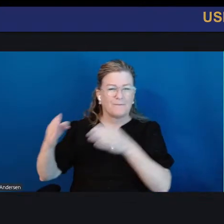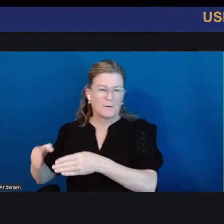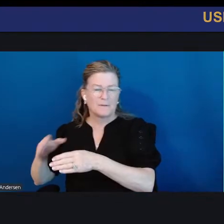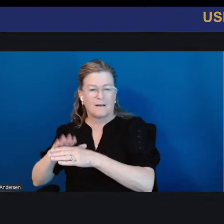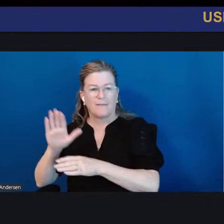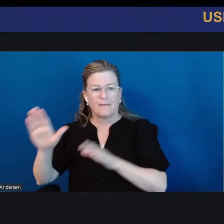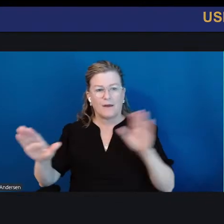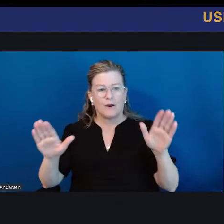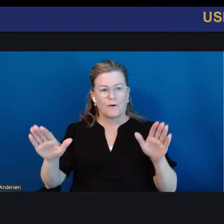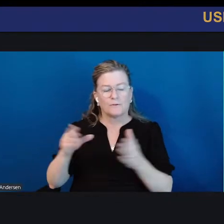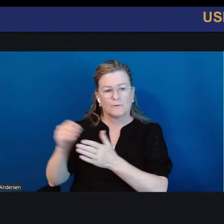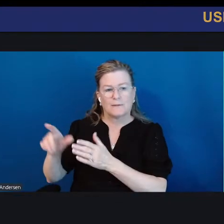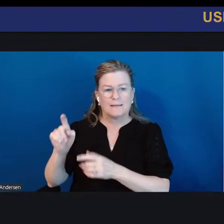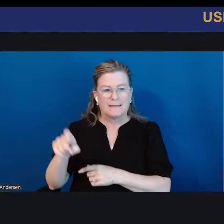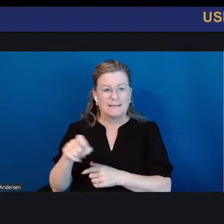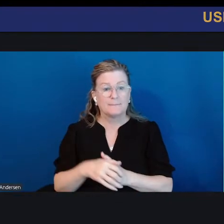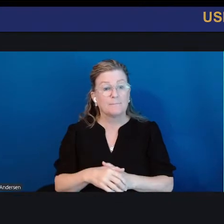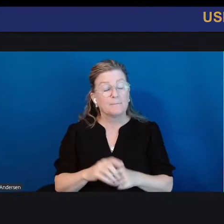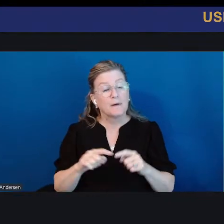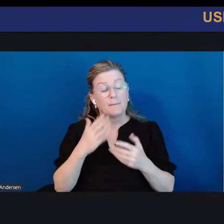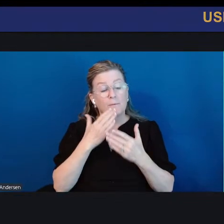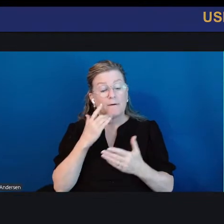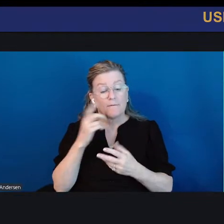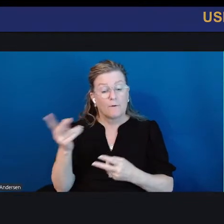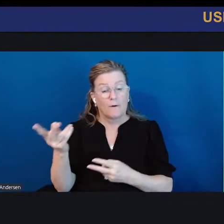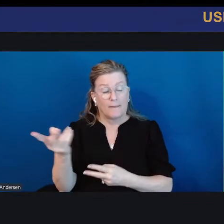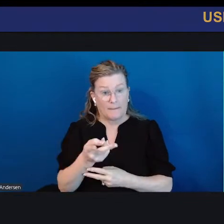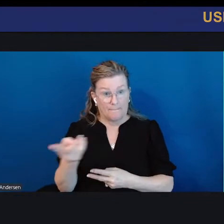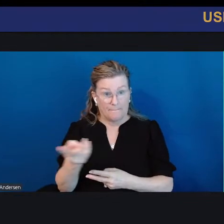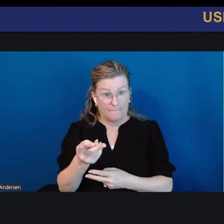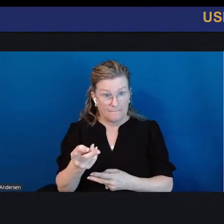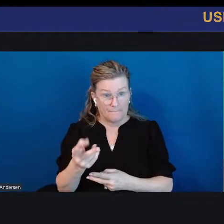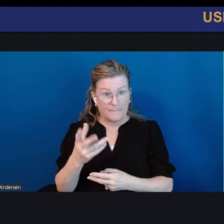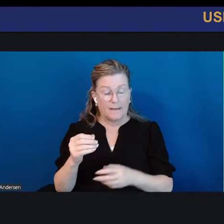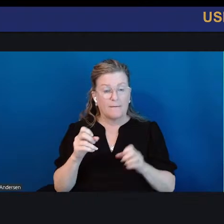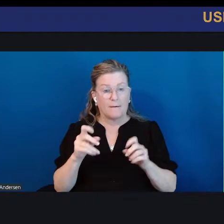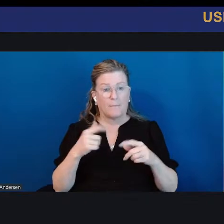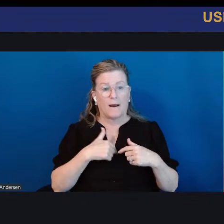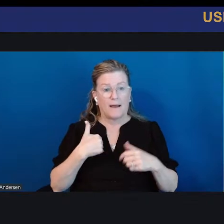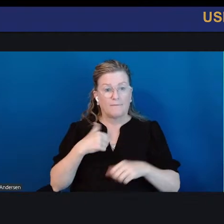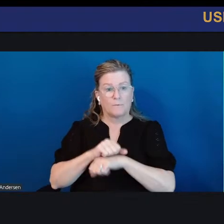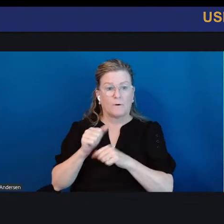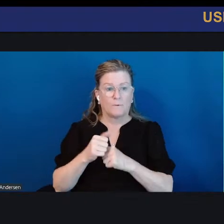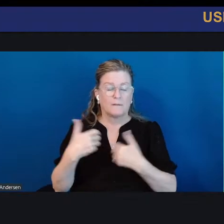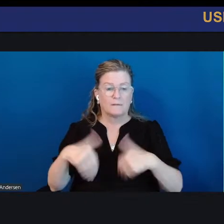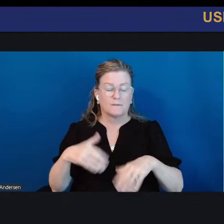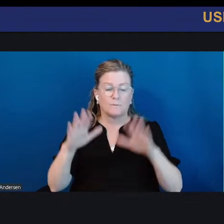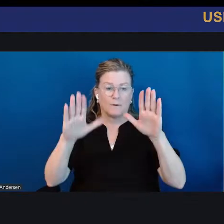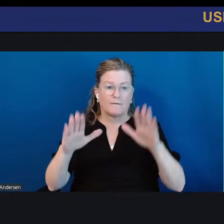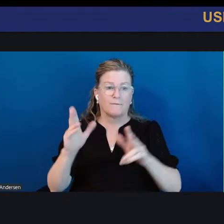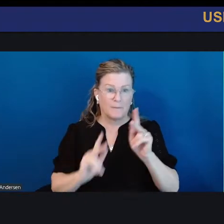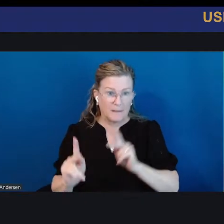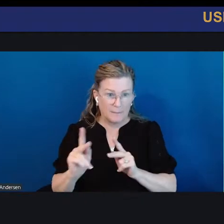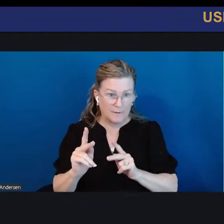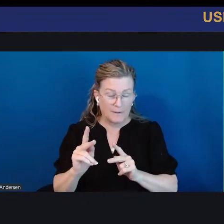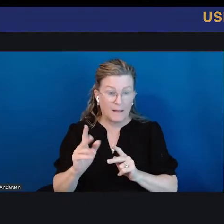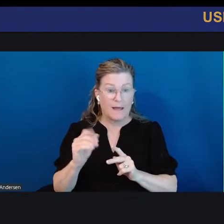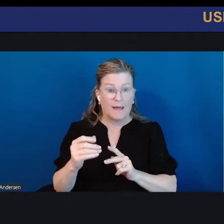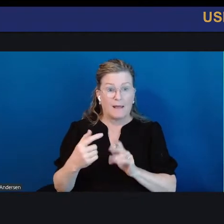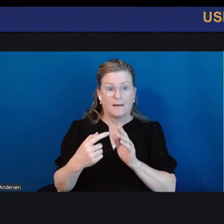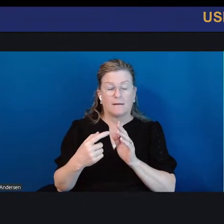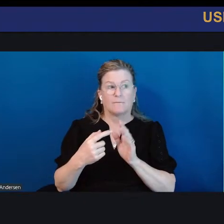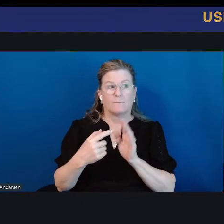needs for their students. But grateful for them and the opportunity that I have to work with such wonderful people and on behalf of